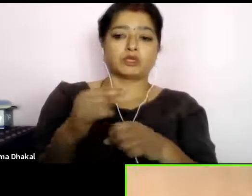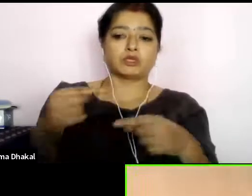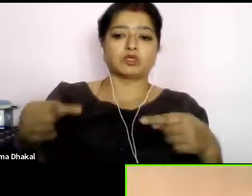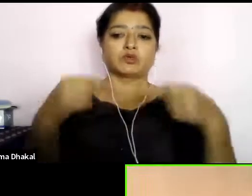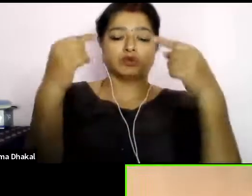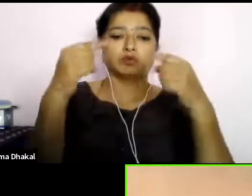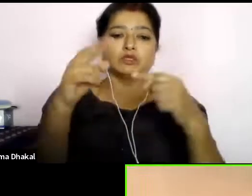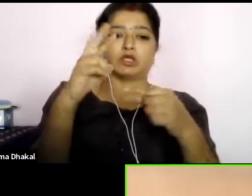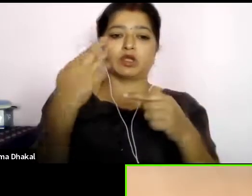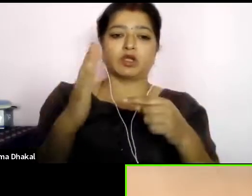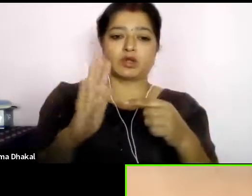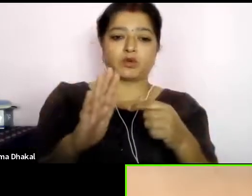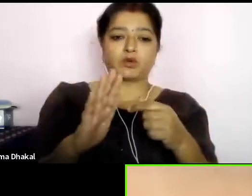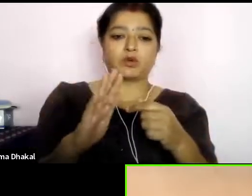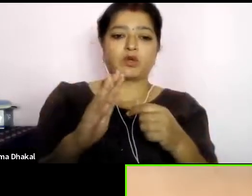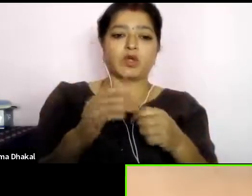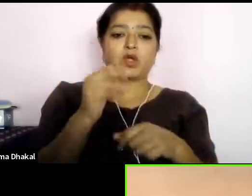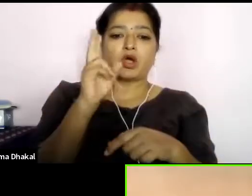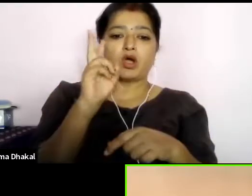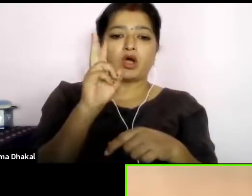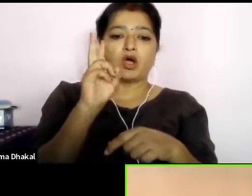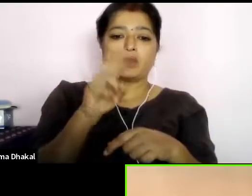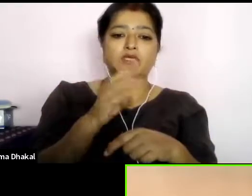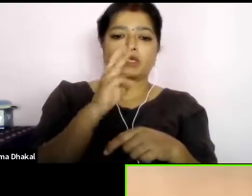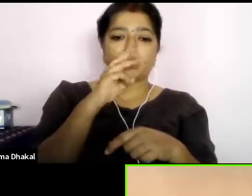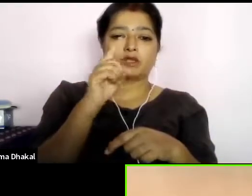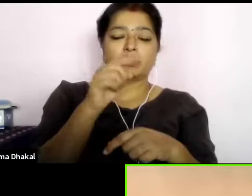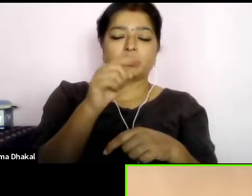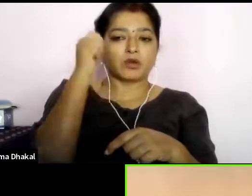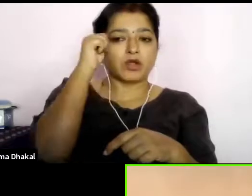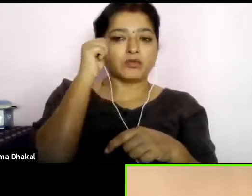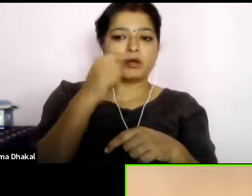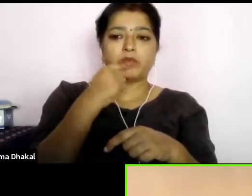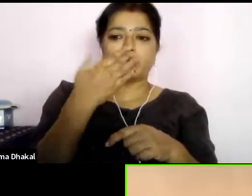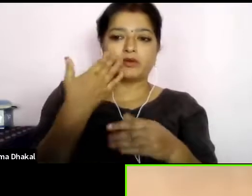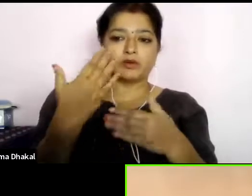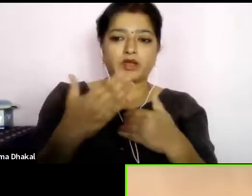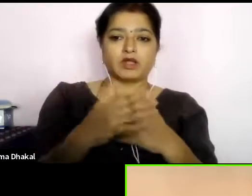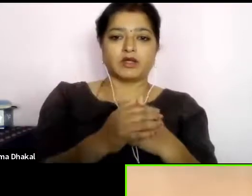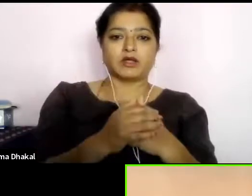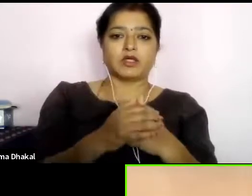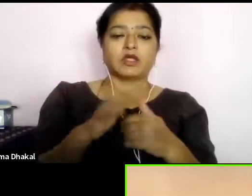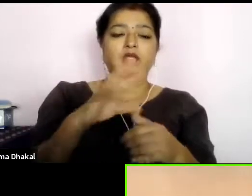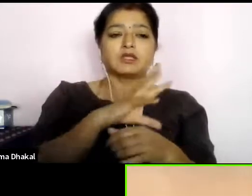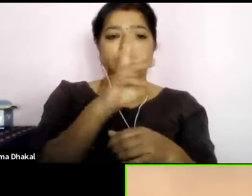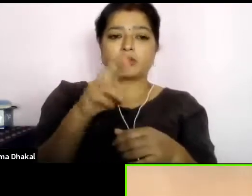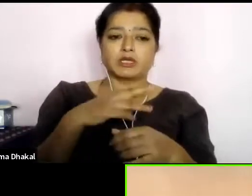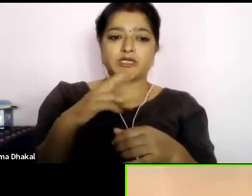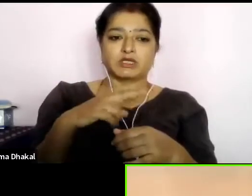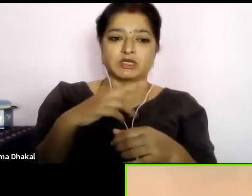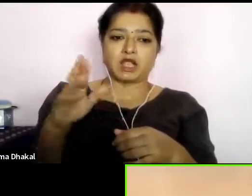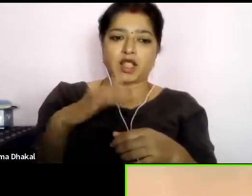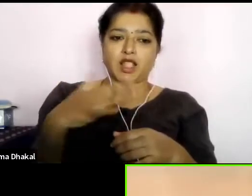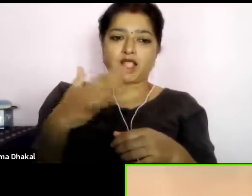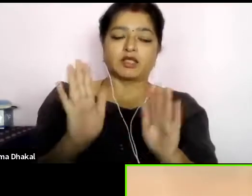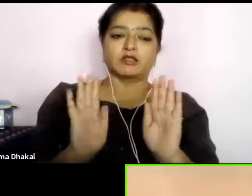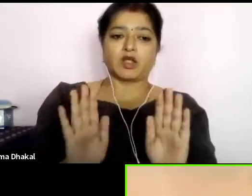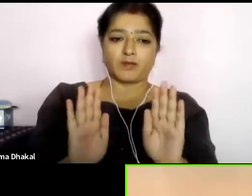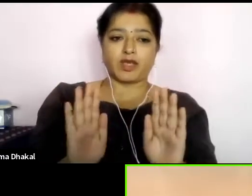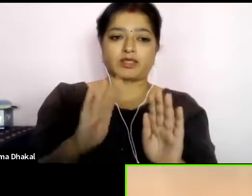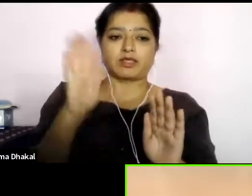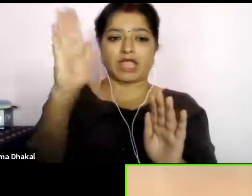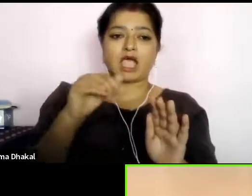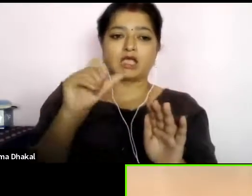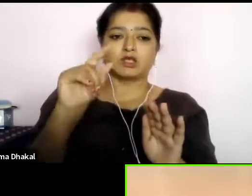Thank you. Thank you to all the organizers and IDO for providing me this opportunity. I am Pratima Gurung, and